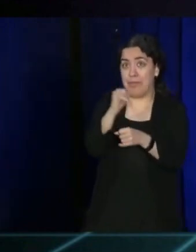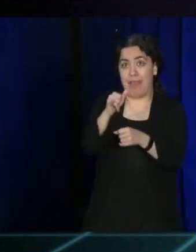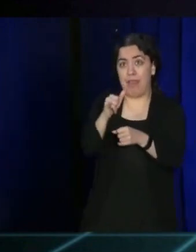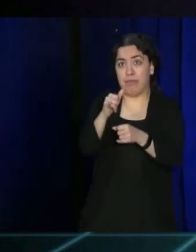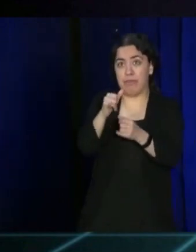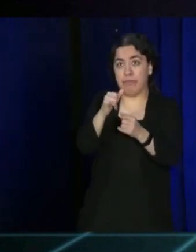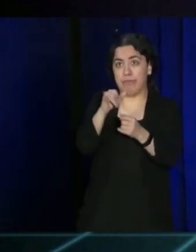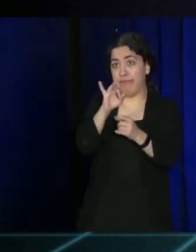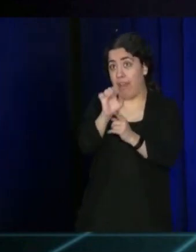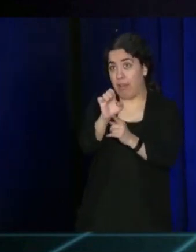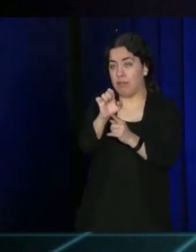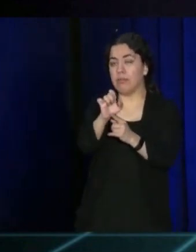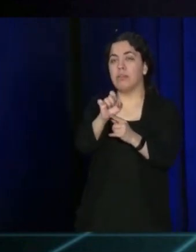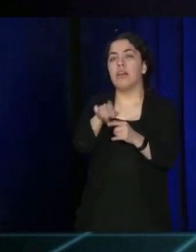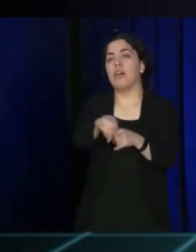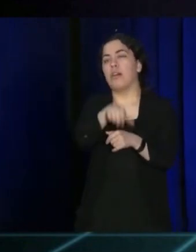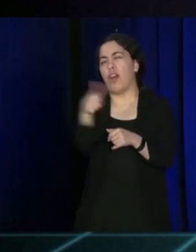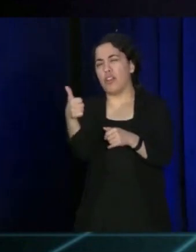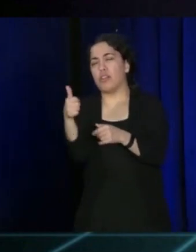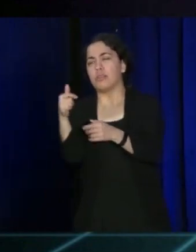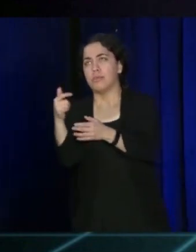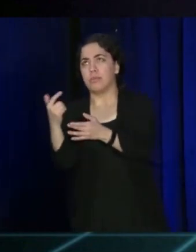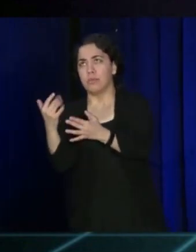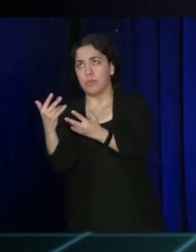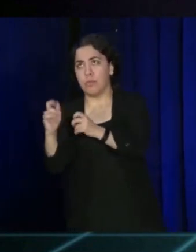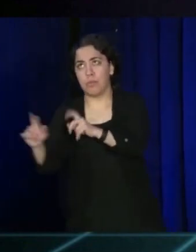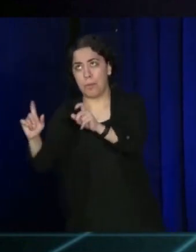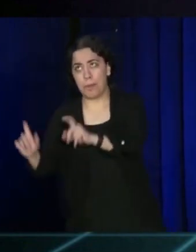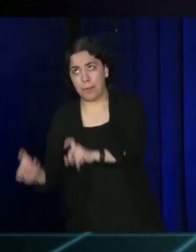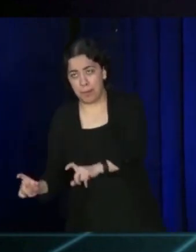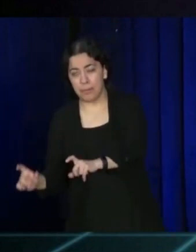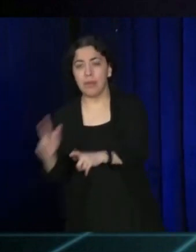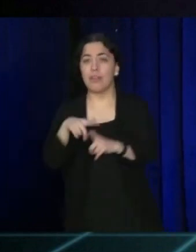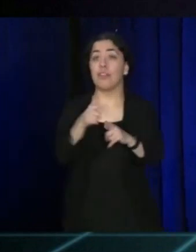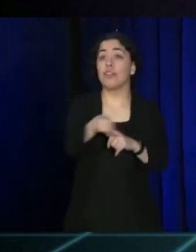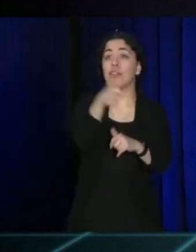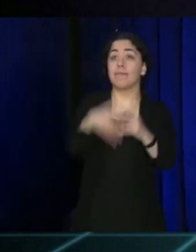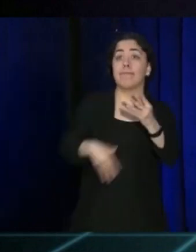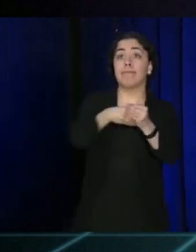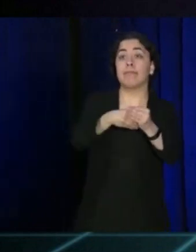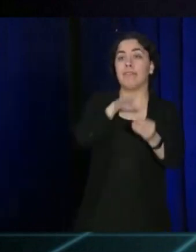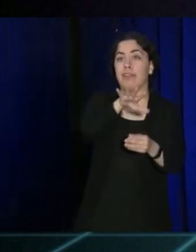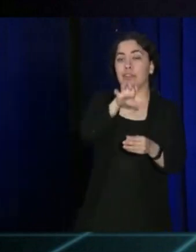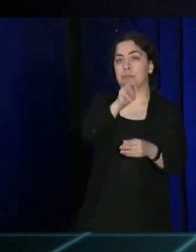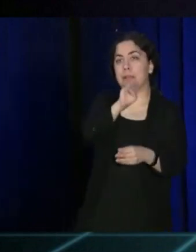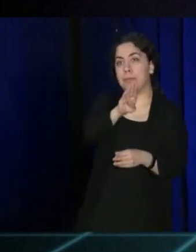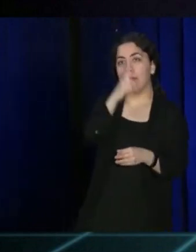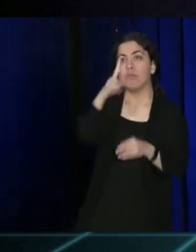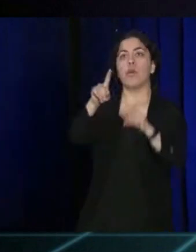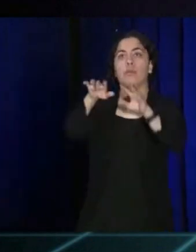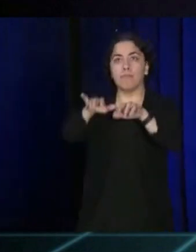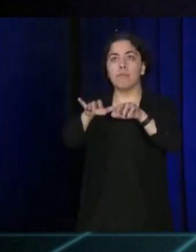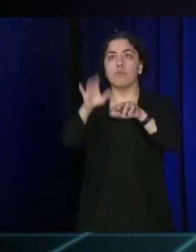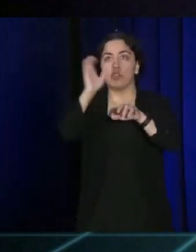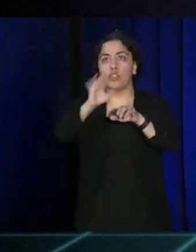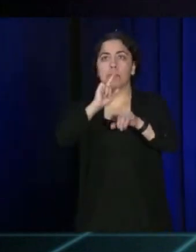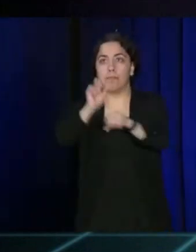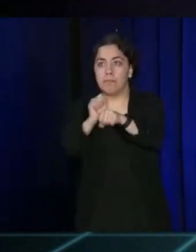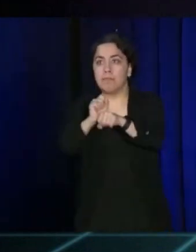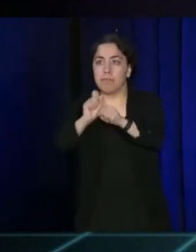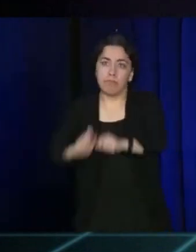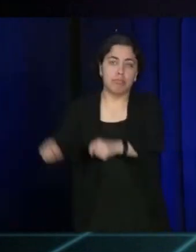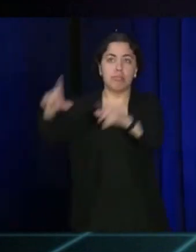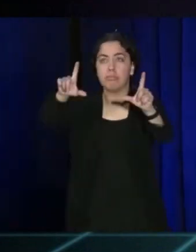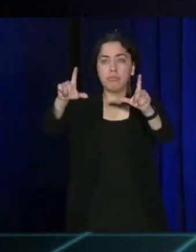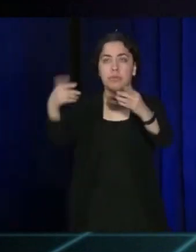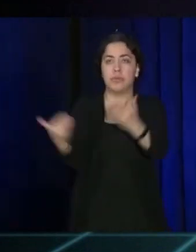another 500 megabytes to download enough to make the search work. That is the worst kind of lie. It's really bad